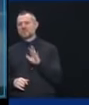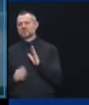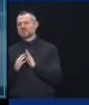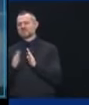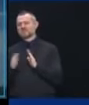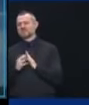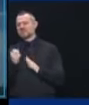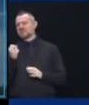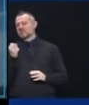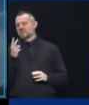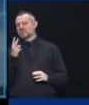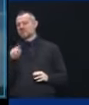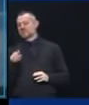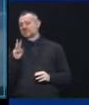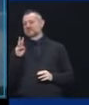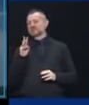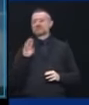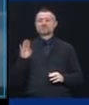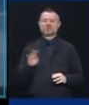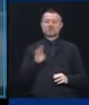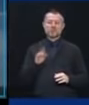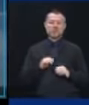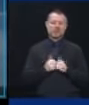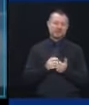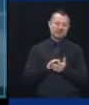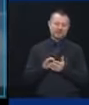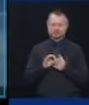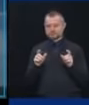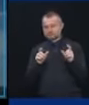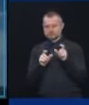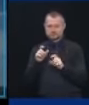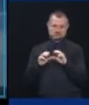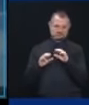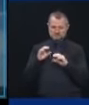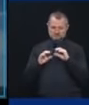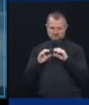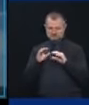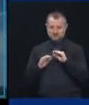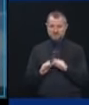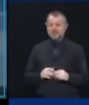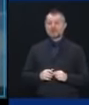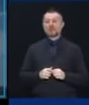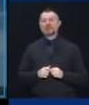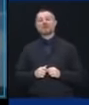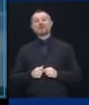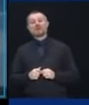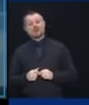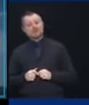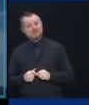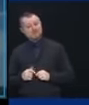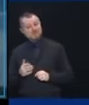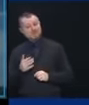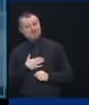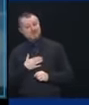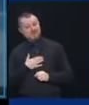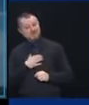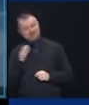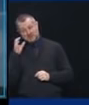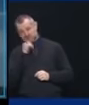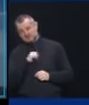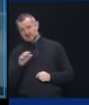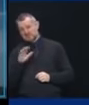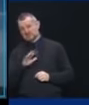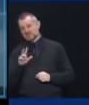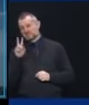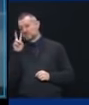want to count it, billion dollars. So there's on my estimate, there's about a